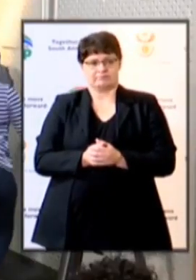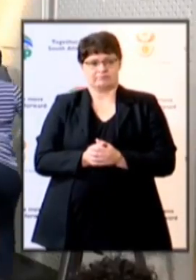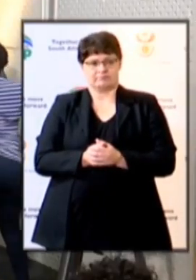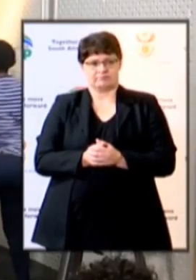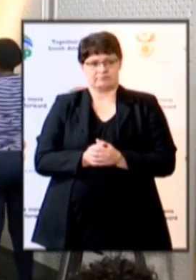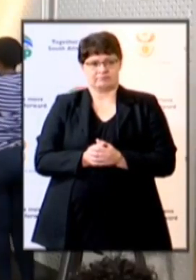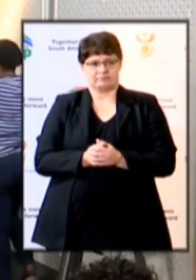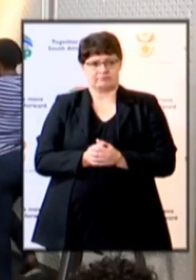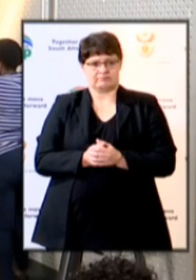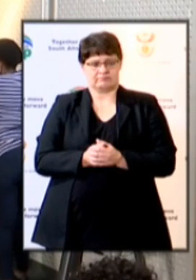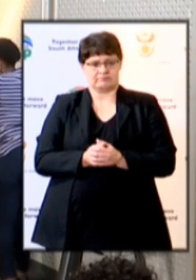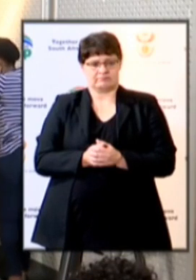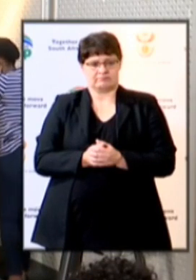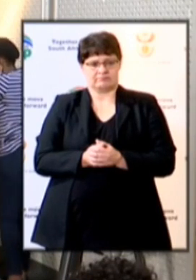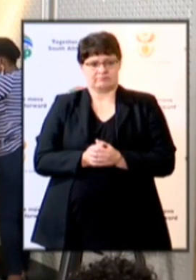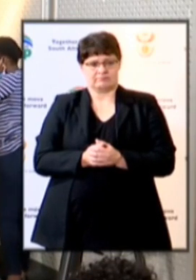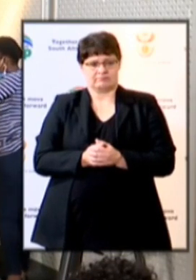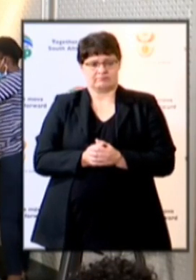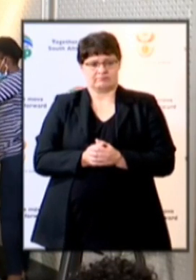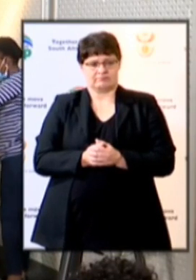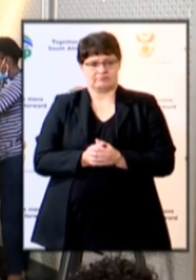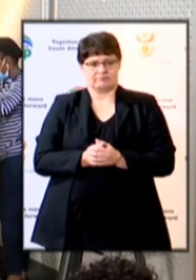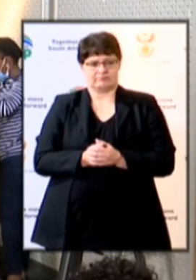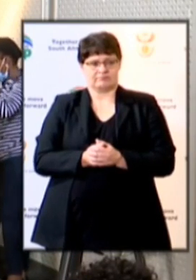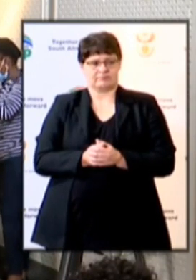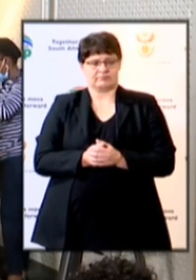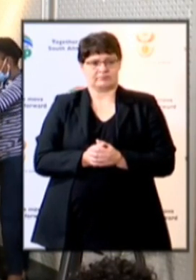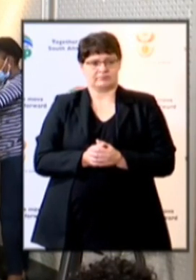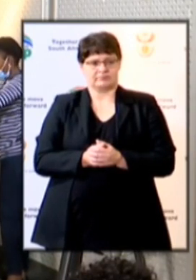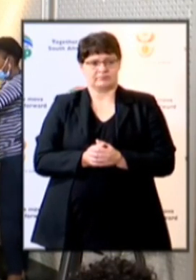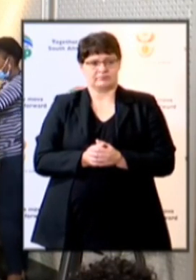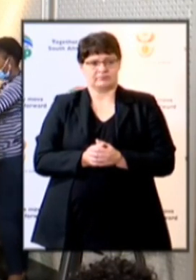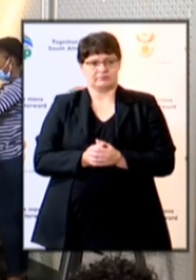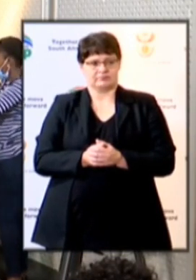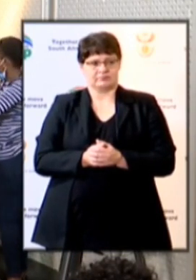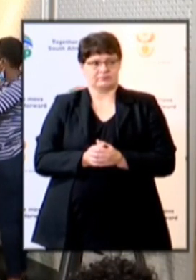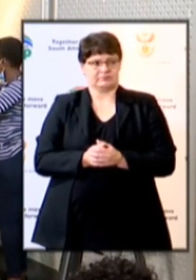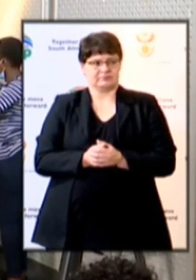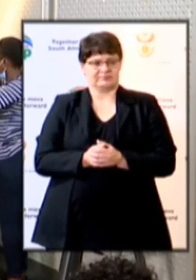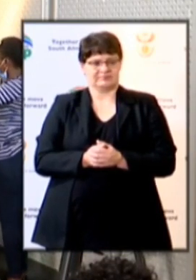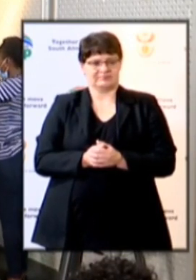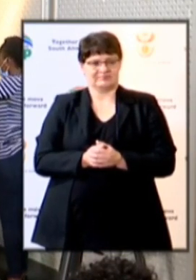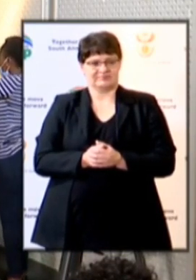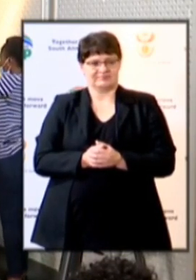once you are coming with your computer, we will save you.